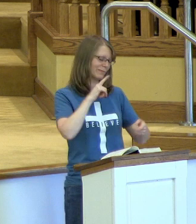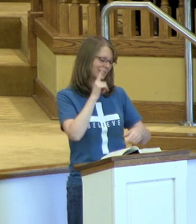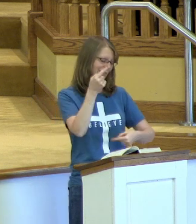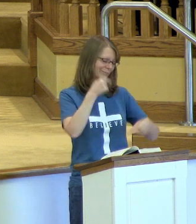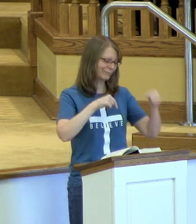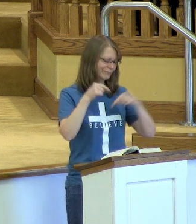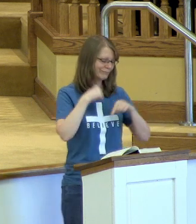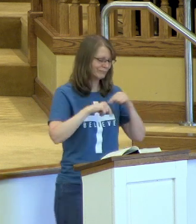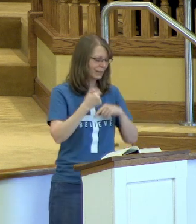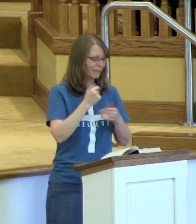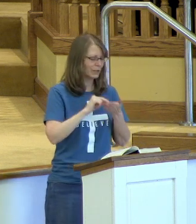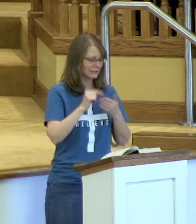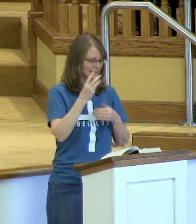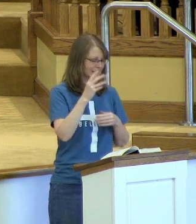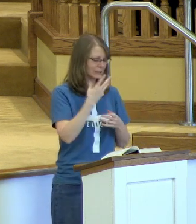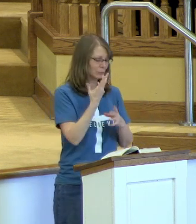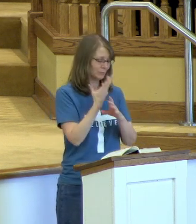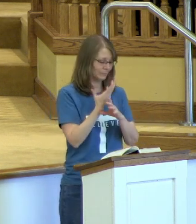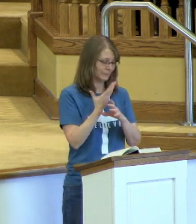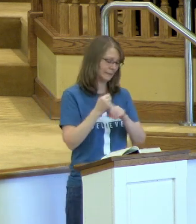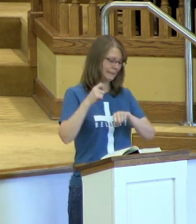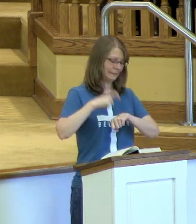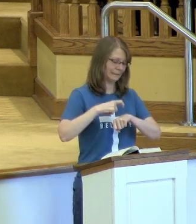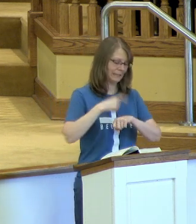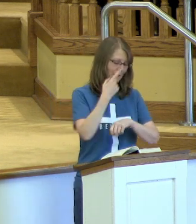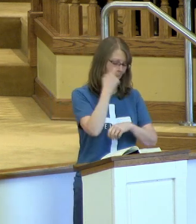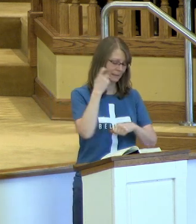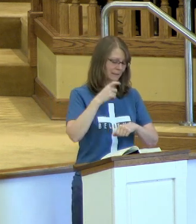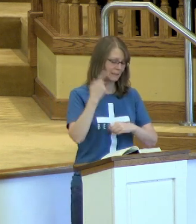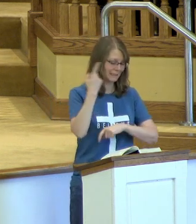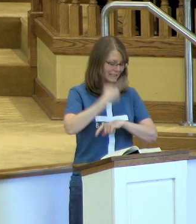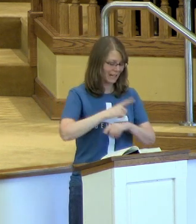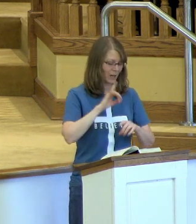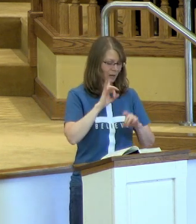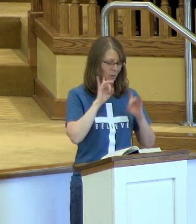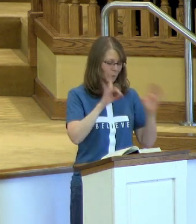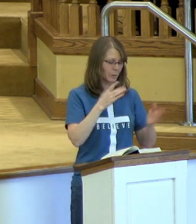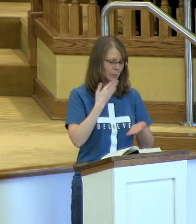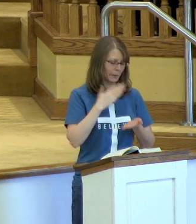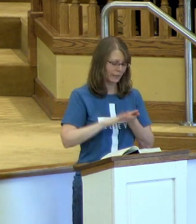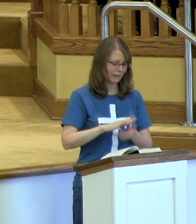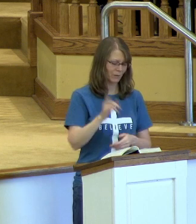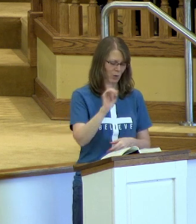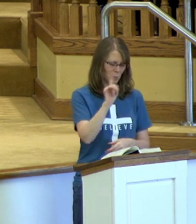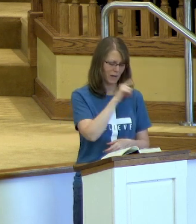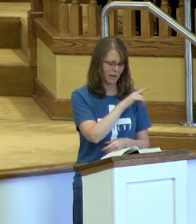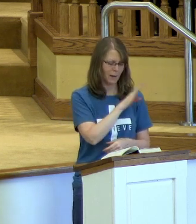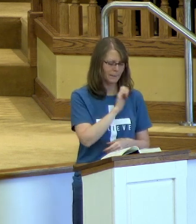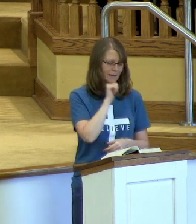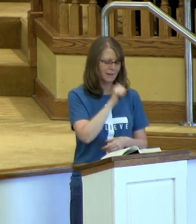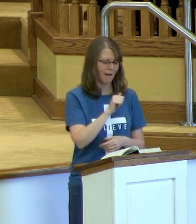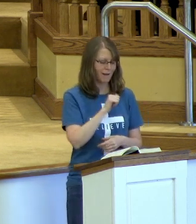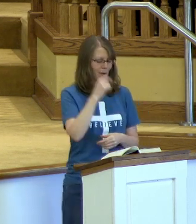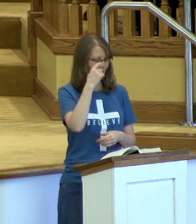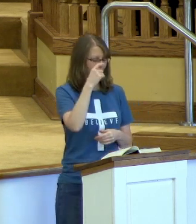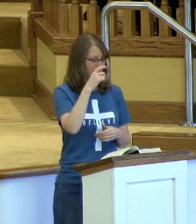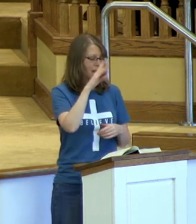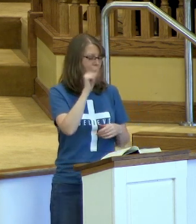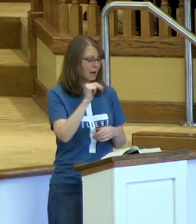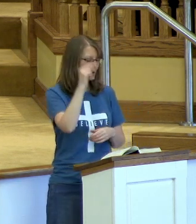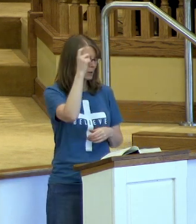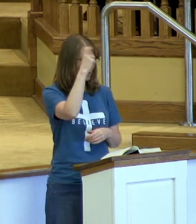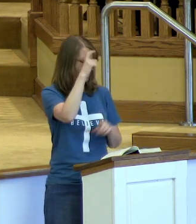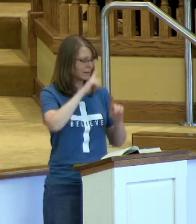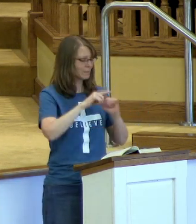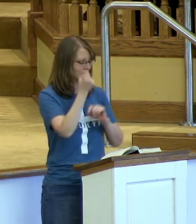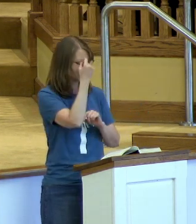there. But verse 16, redeeming the time because the days are evil. Wherefore, be ye not unwise, but understanding what the will of